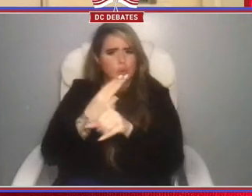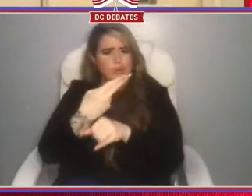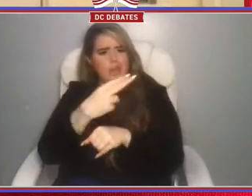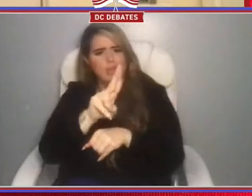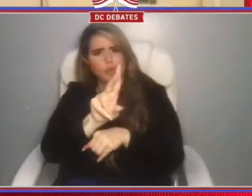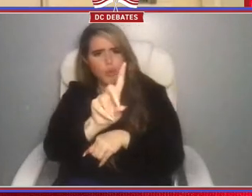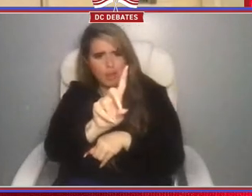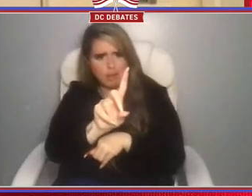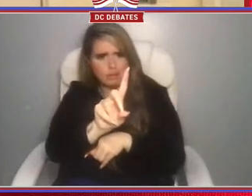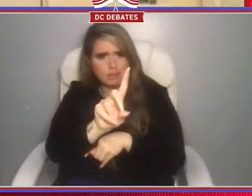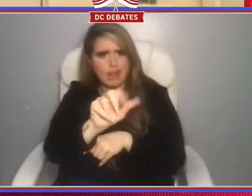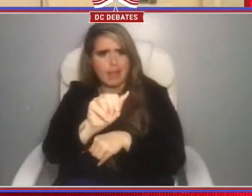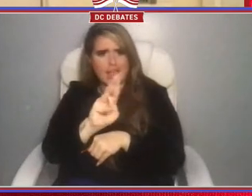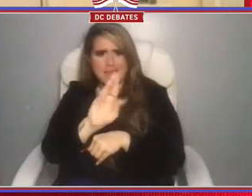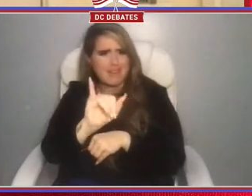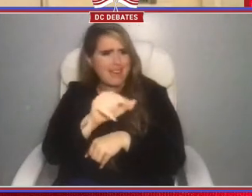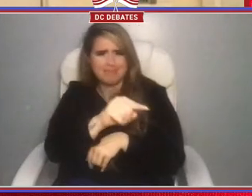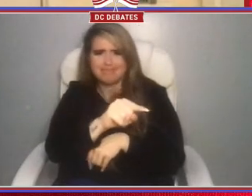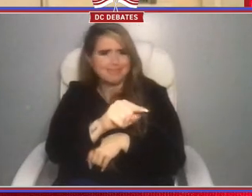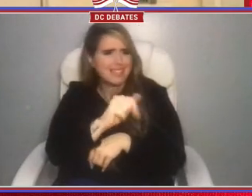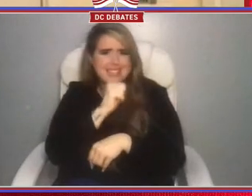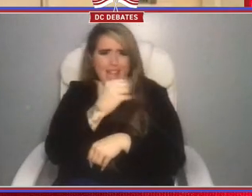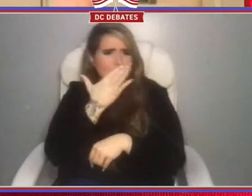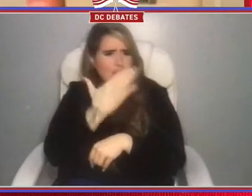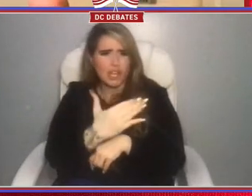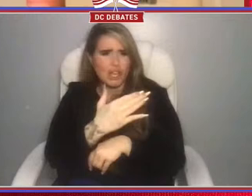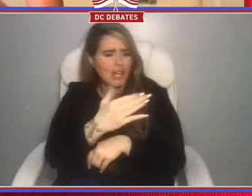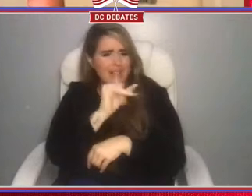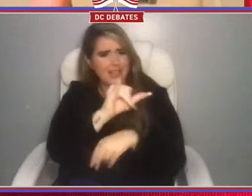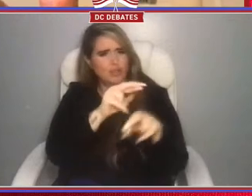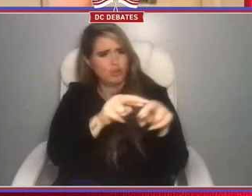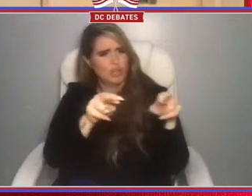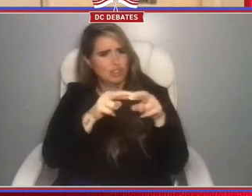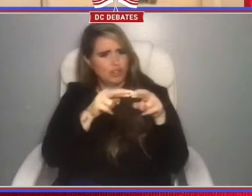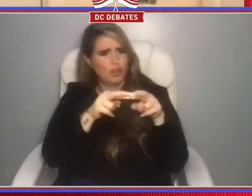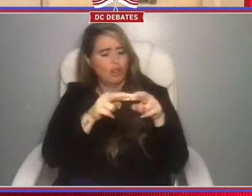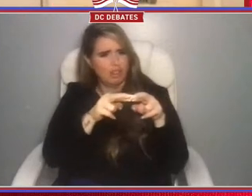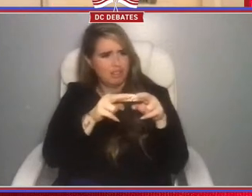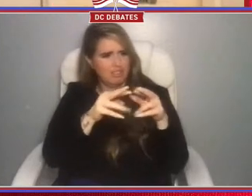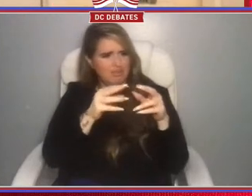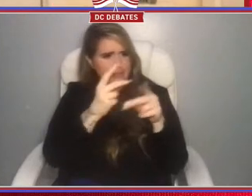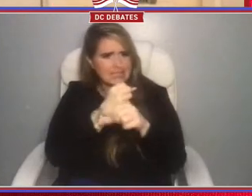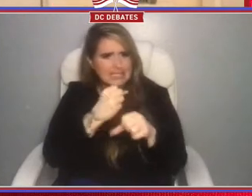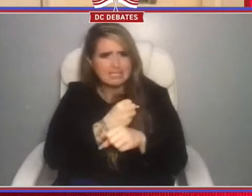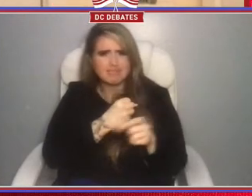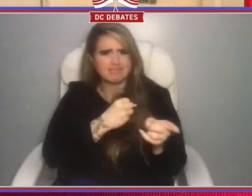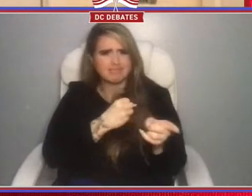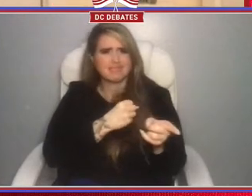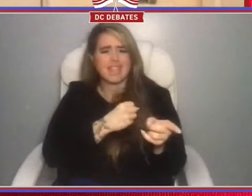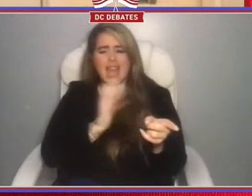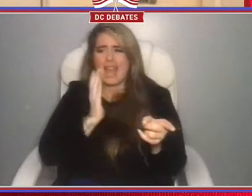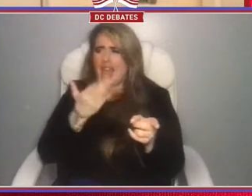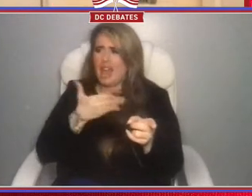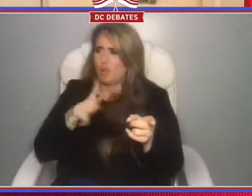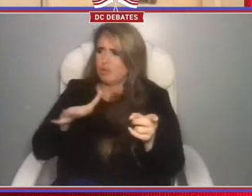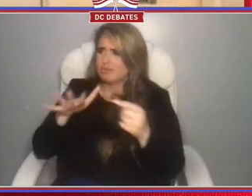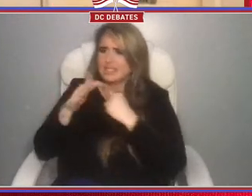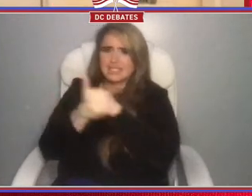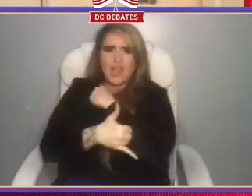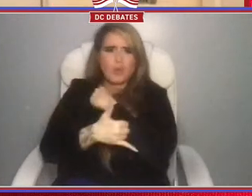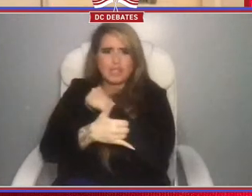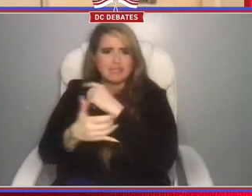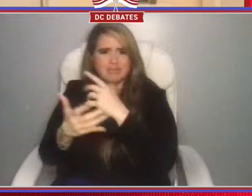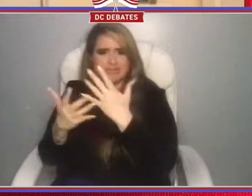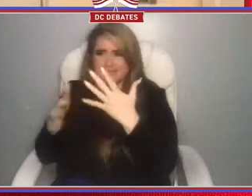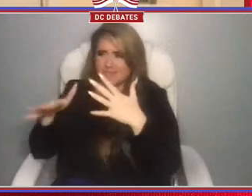That's problematic because it's a regional formula and we're surrounded by some of the richest counties in America. Nothing in the law compels us to use